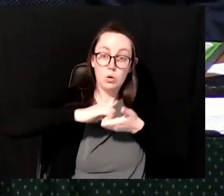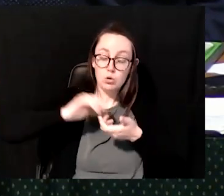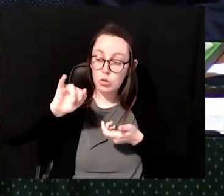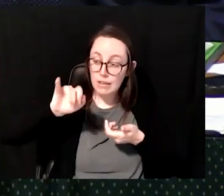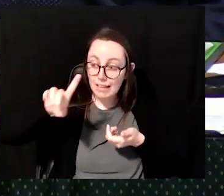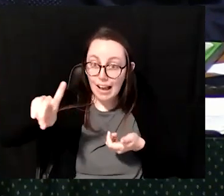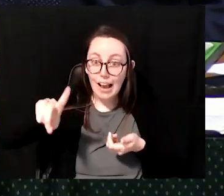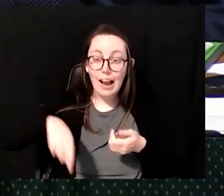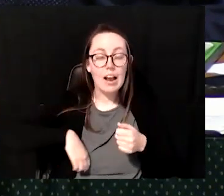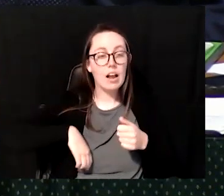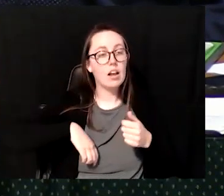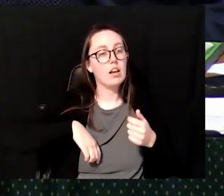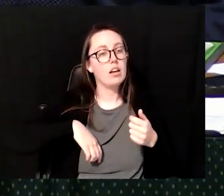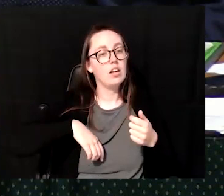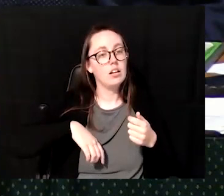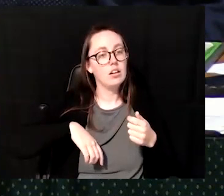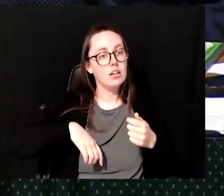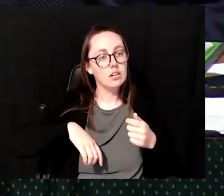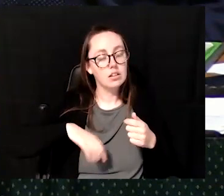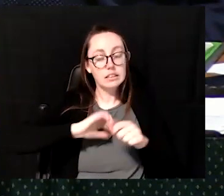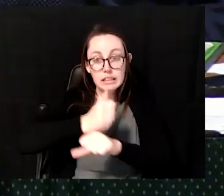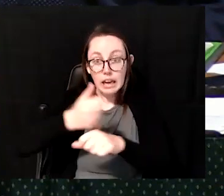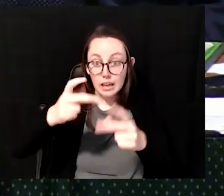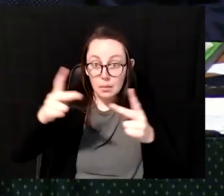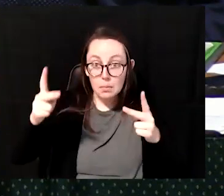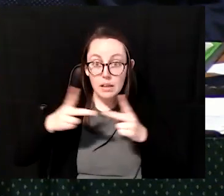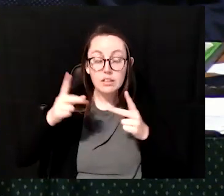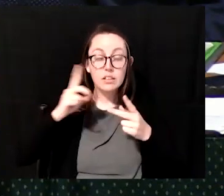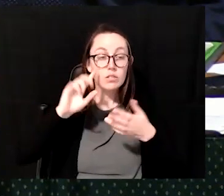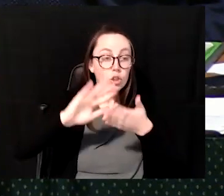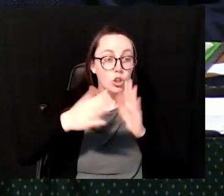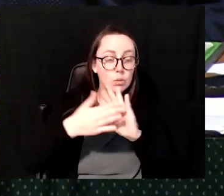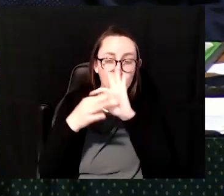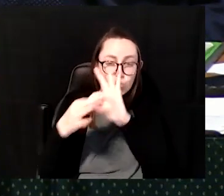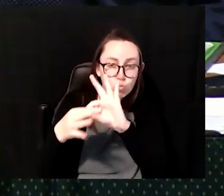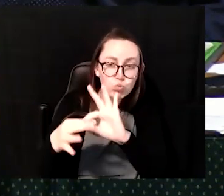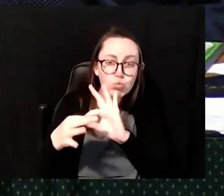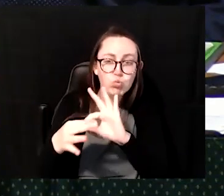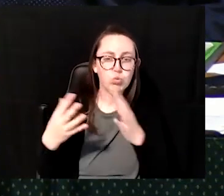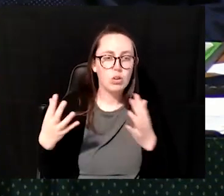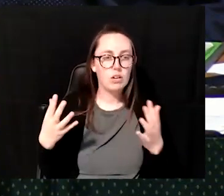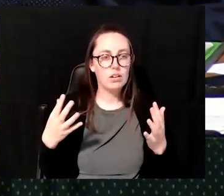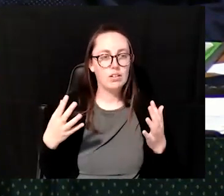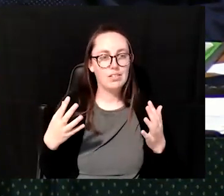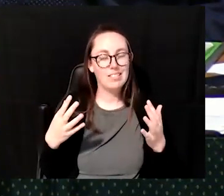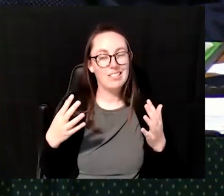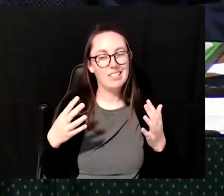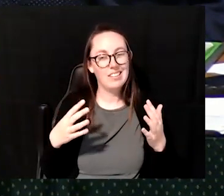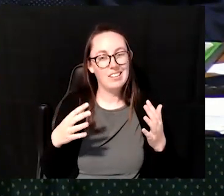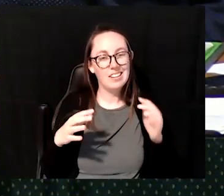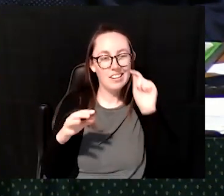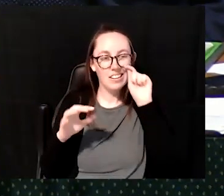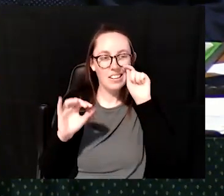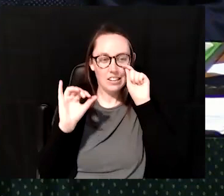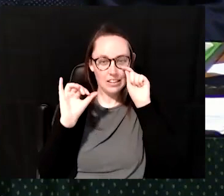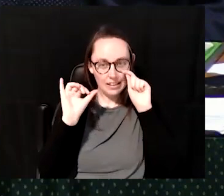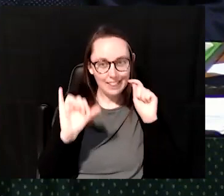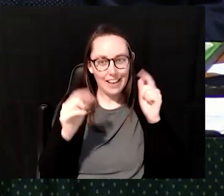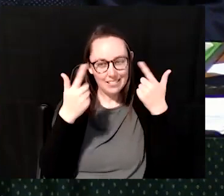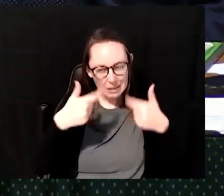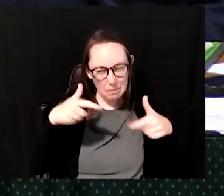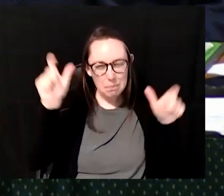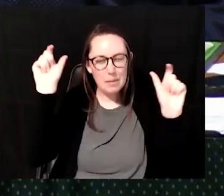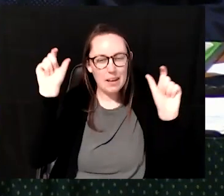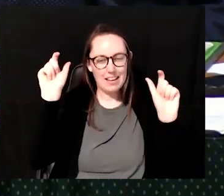good food and places for belonging and connection are widely recognized as some of the biggest current safety needs in our